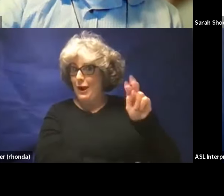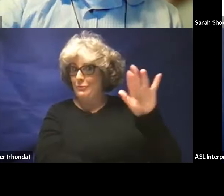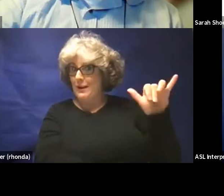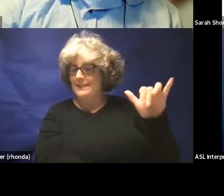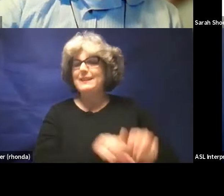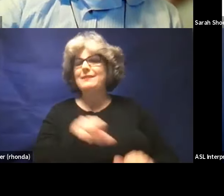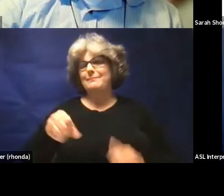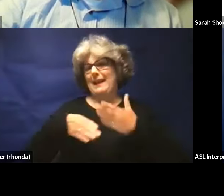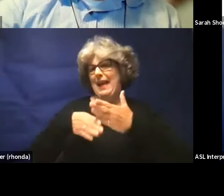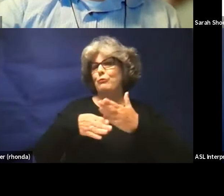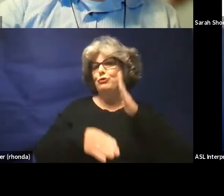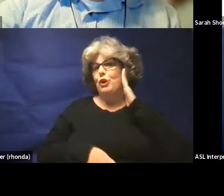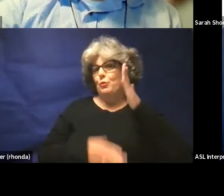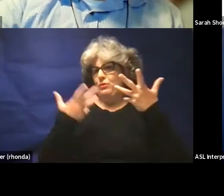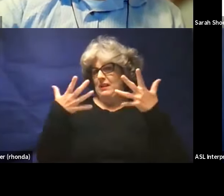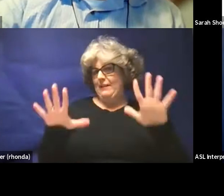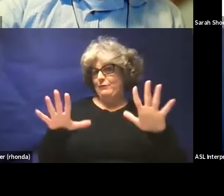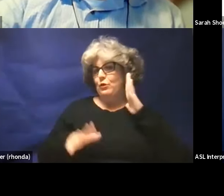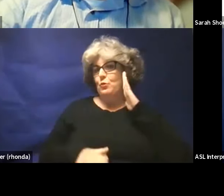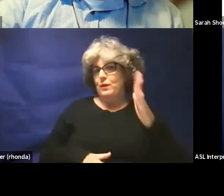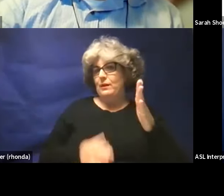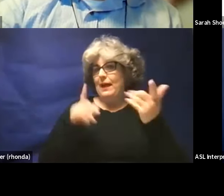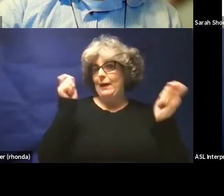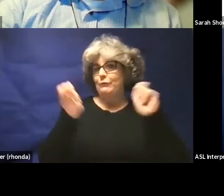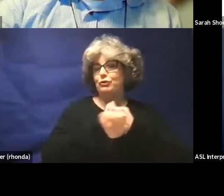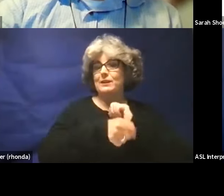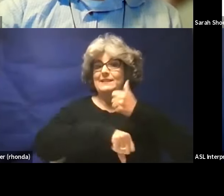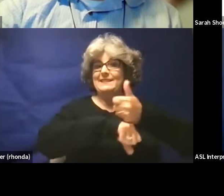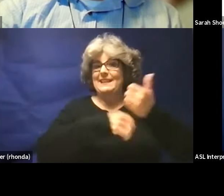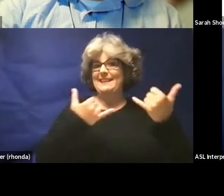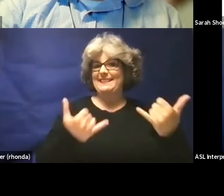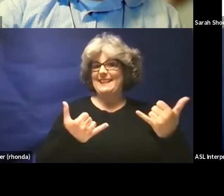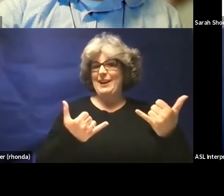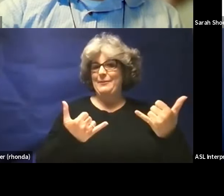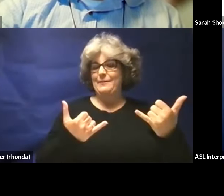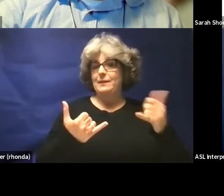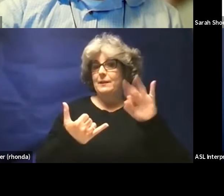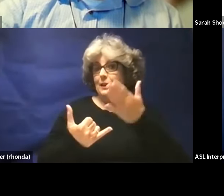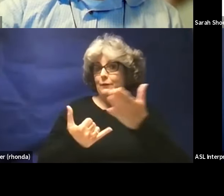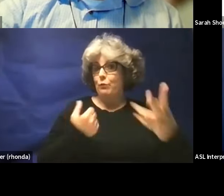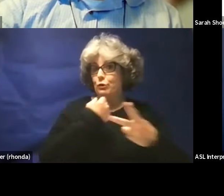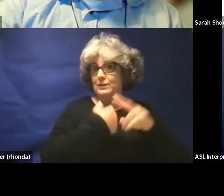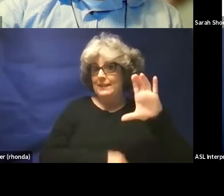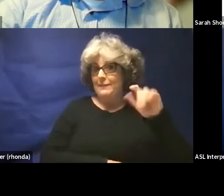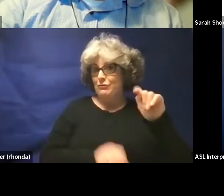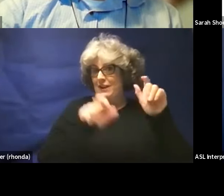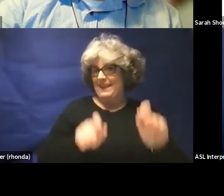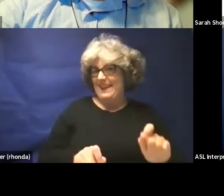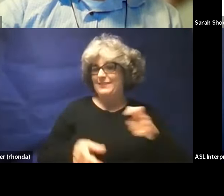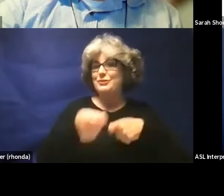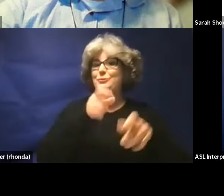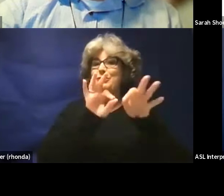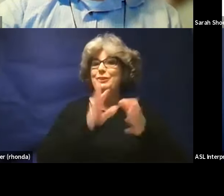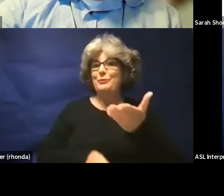can share it out after, and I'll see if I can change the settings right now, mm-hmm. so that if anyone wants to save it, they can go ahead and do so.